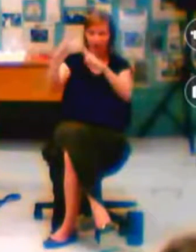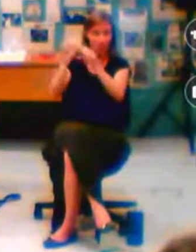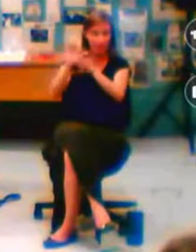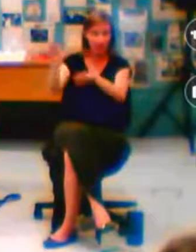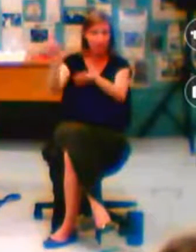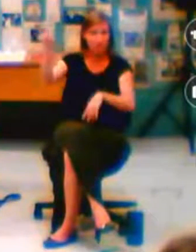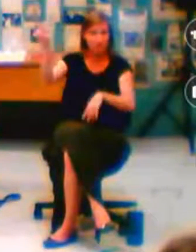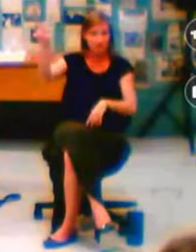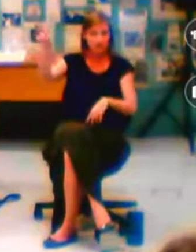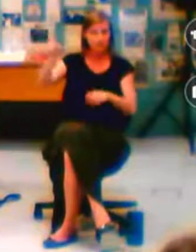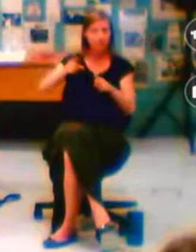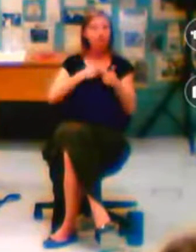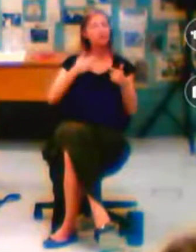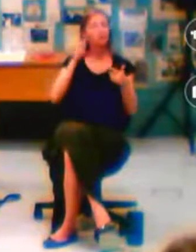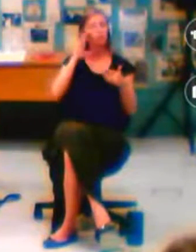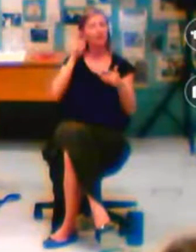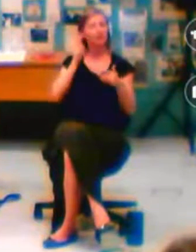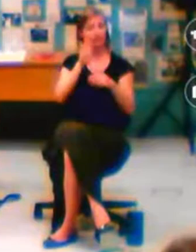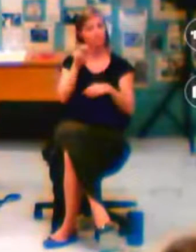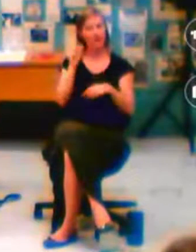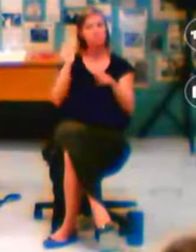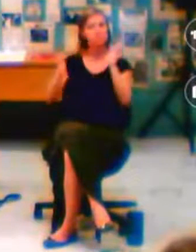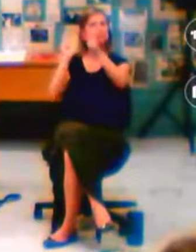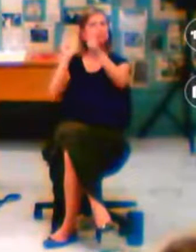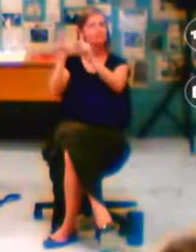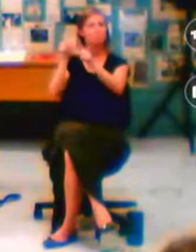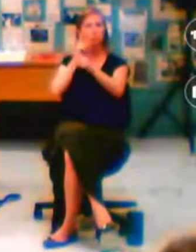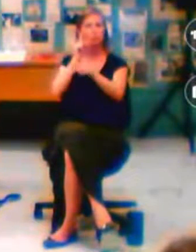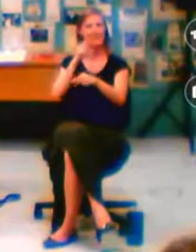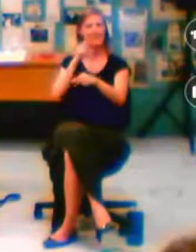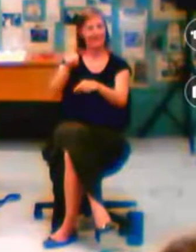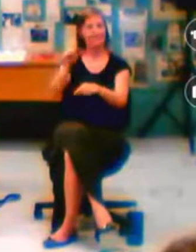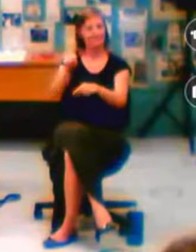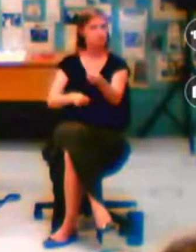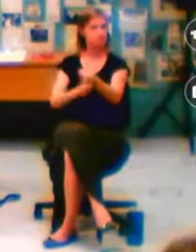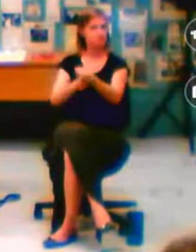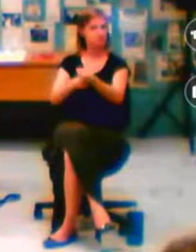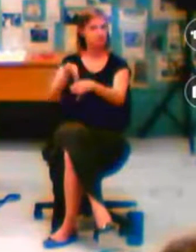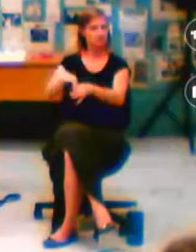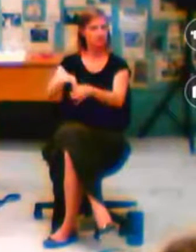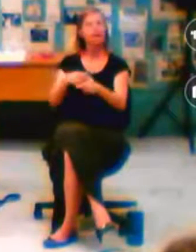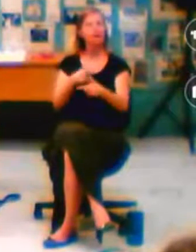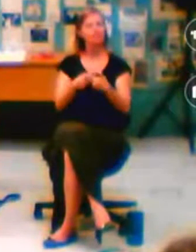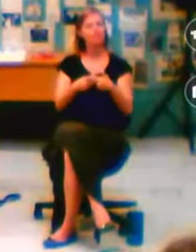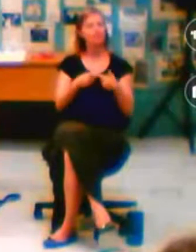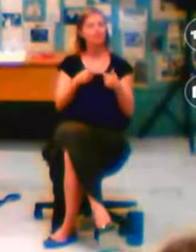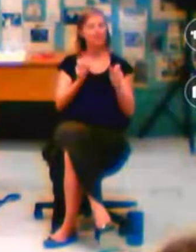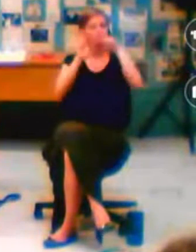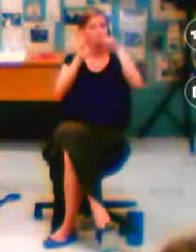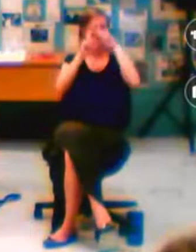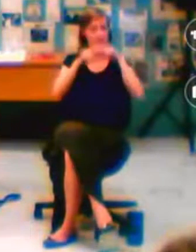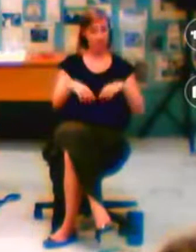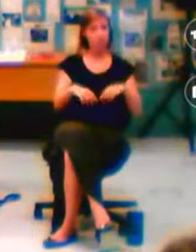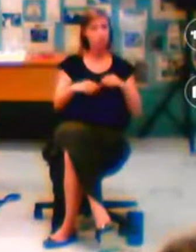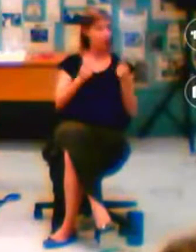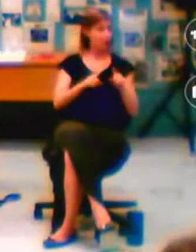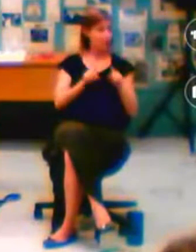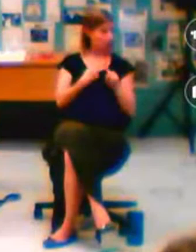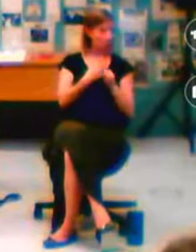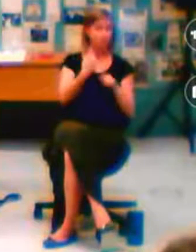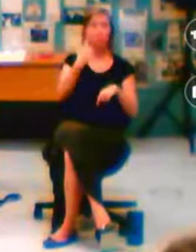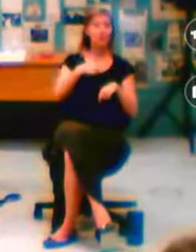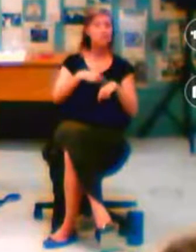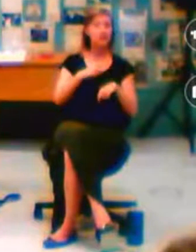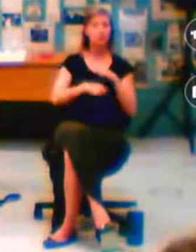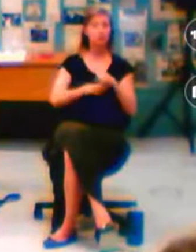election. There are no fair election rules. It could literally decide to have the meeting tomorrow night on Mount Evans at 12:01